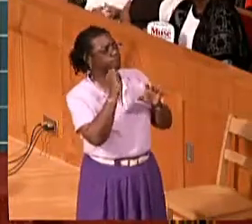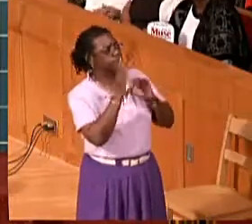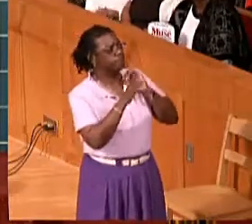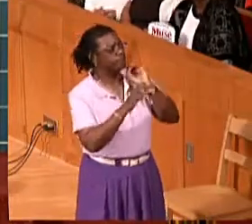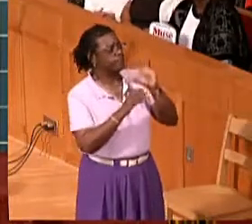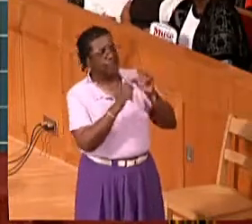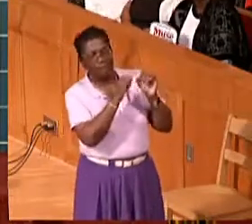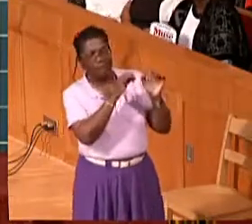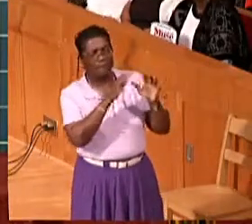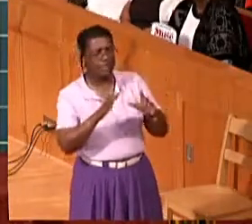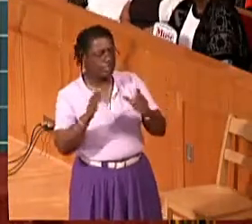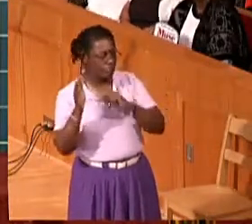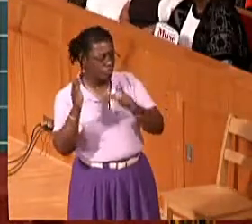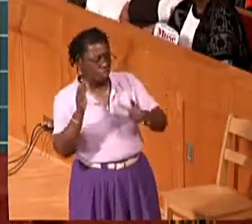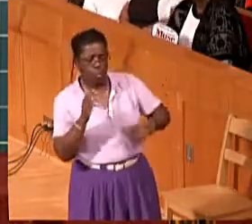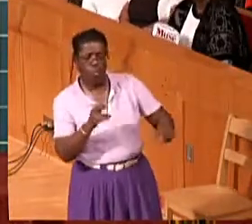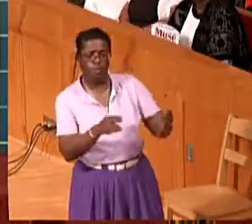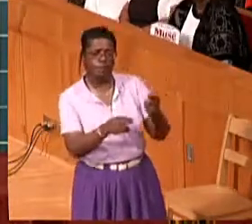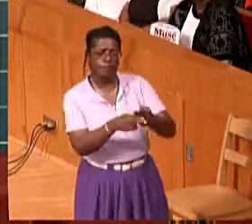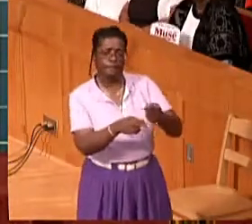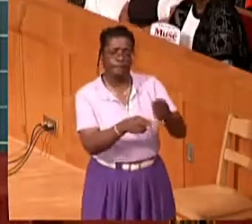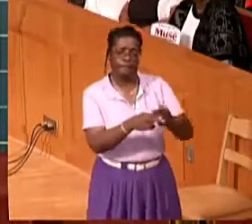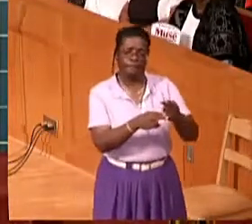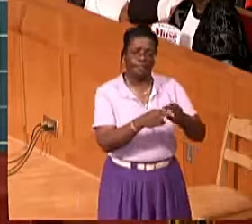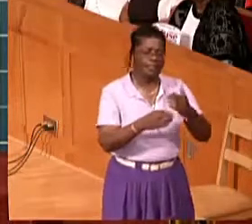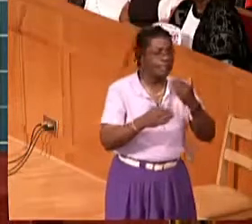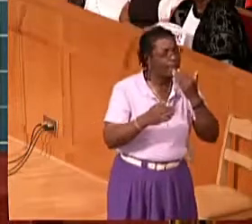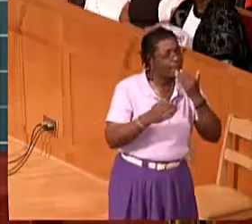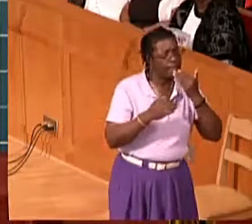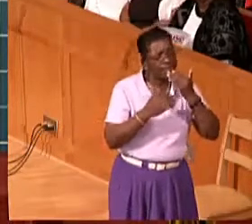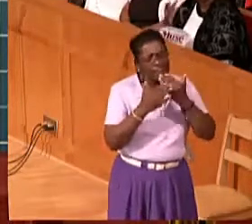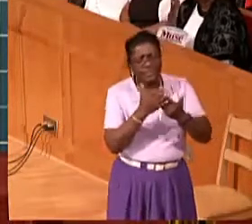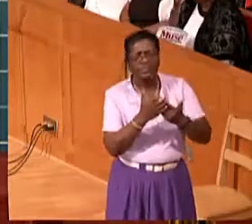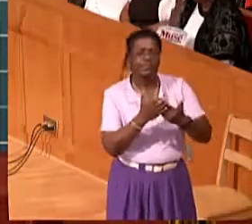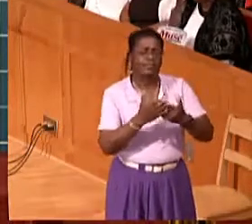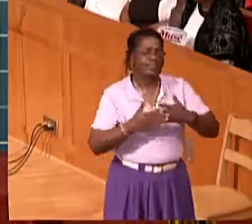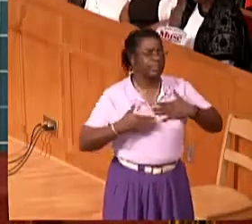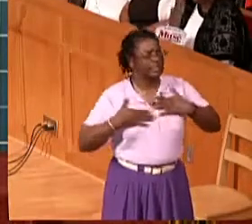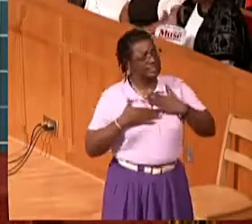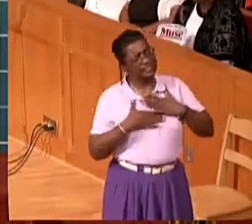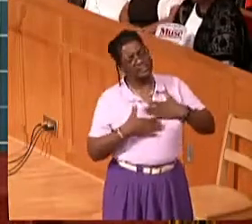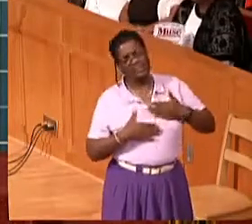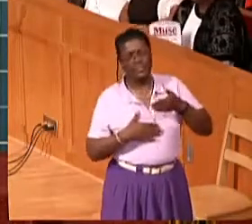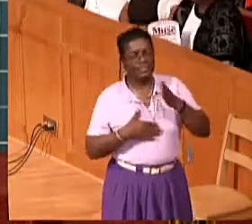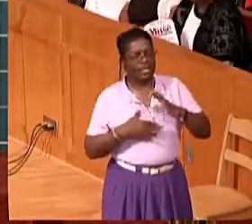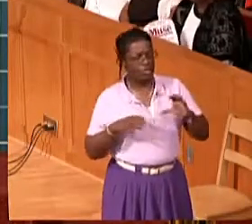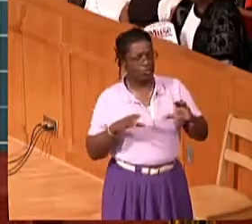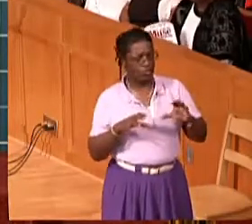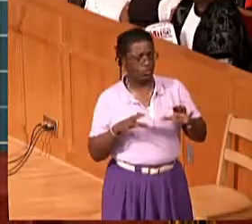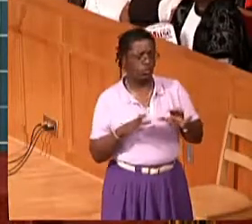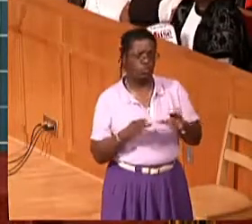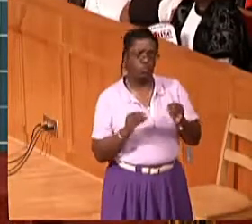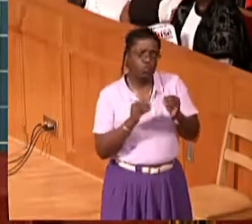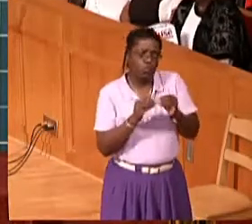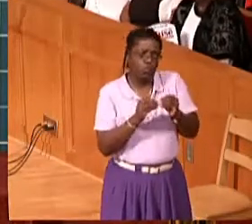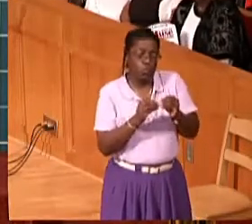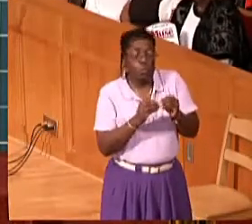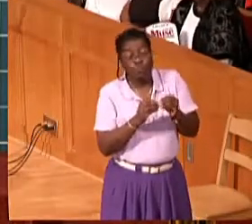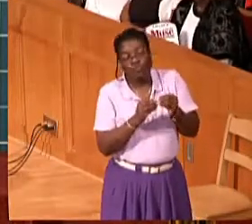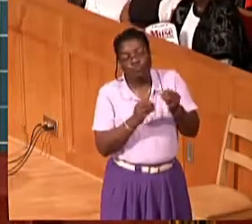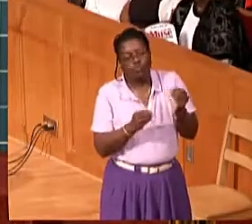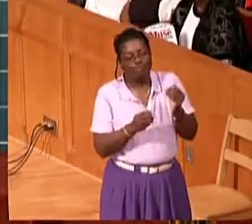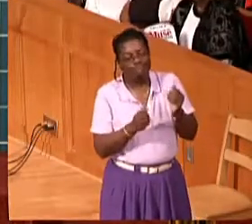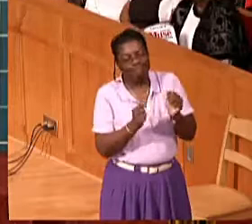be the name of the Lord. I'm glad that God can do more with nothing than I can do with everything. And so Jesus